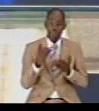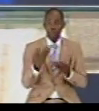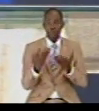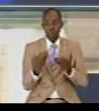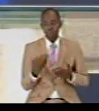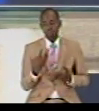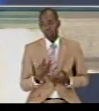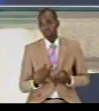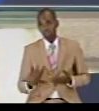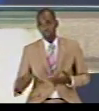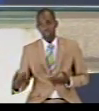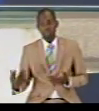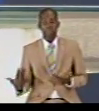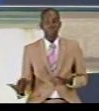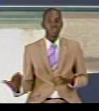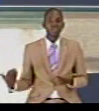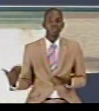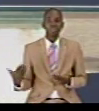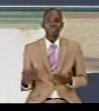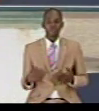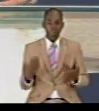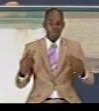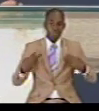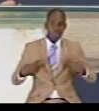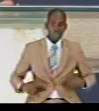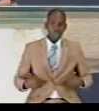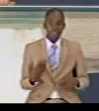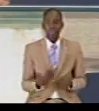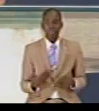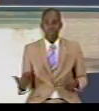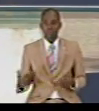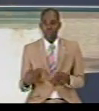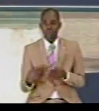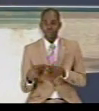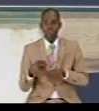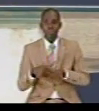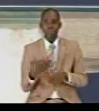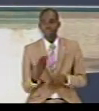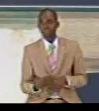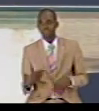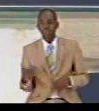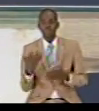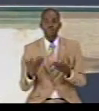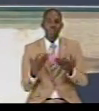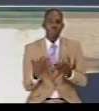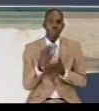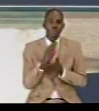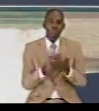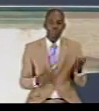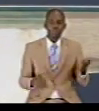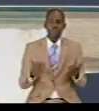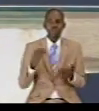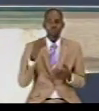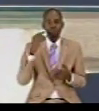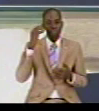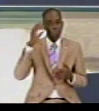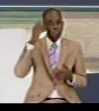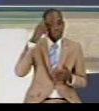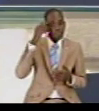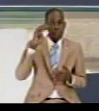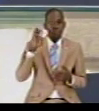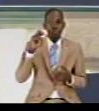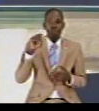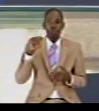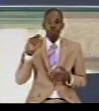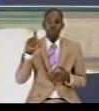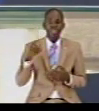things, physical things, domestic things. You desire some mental things. You desire some things